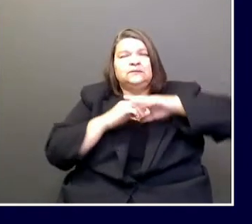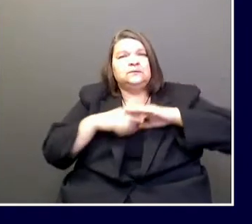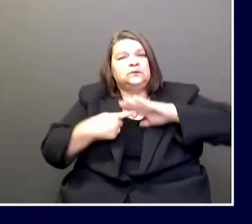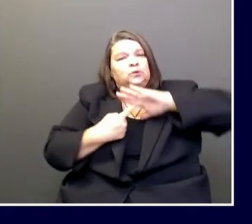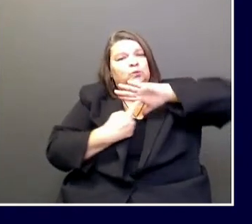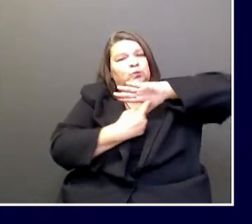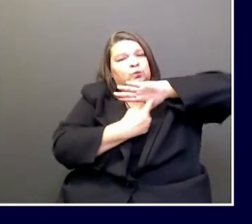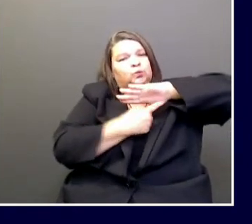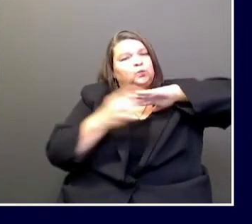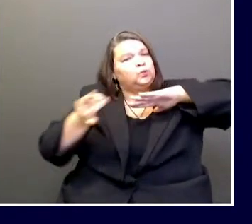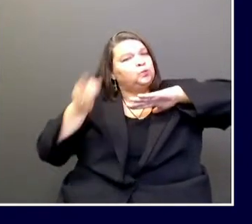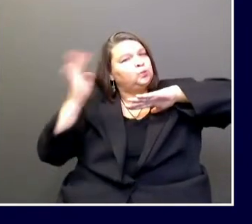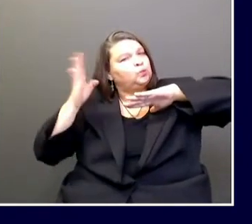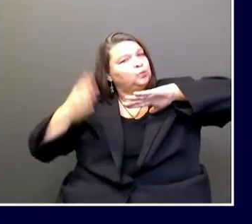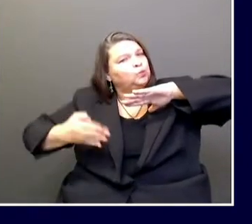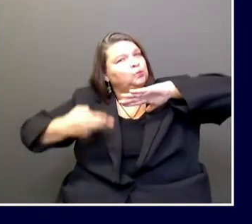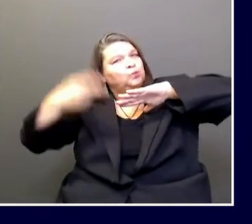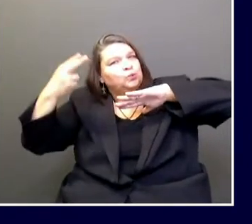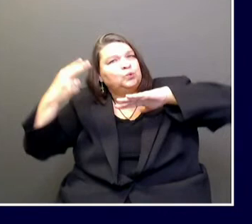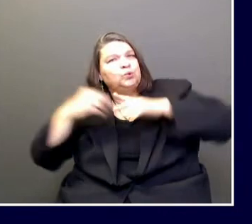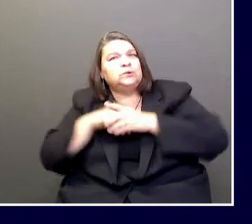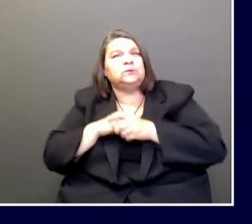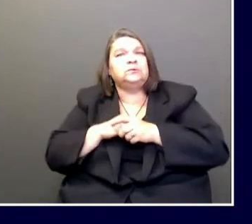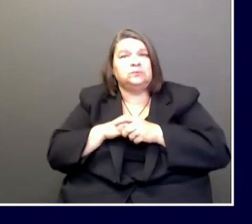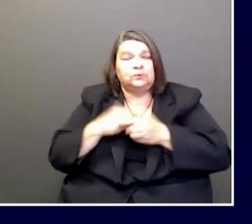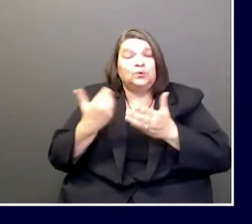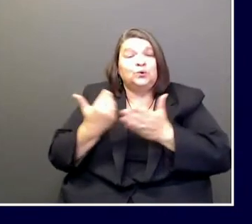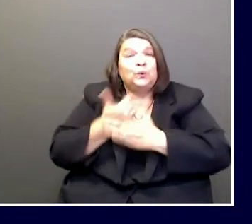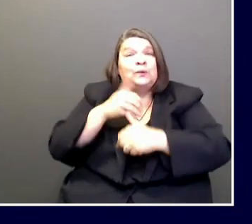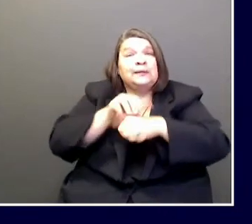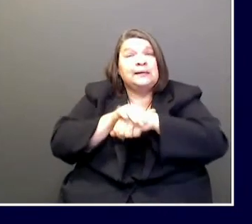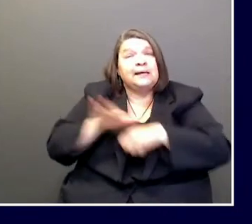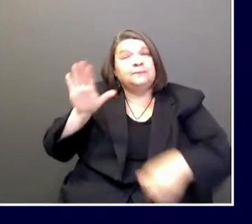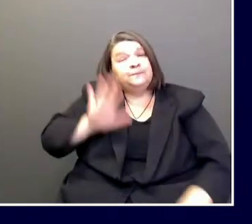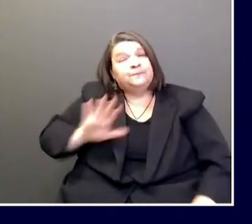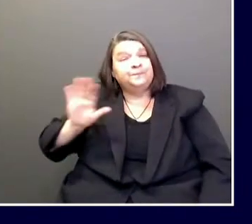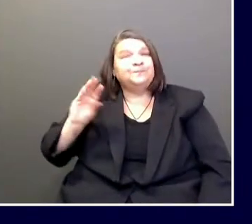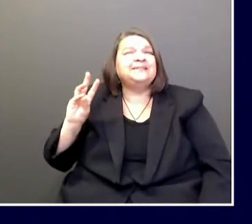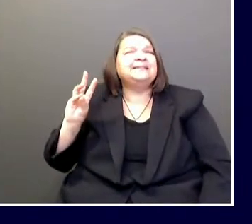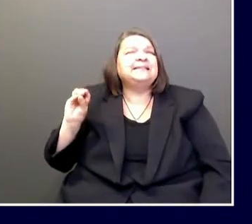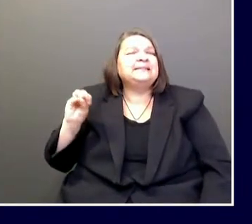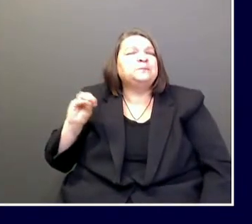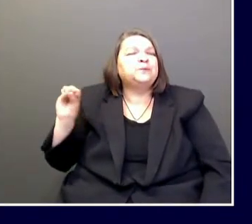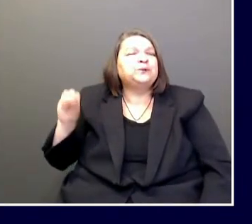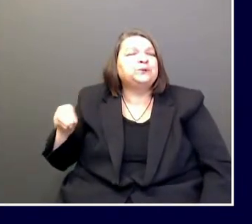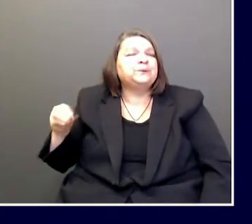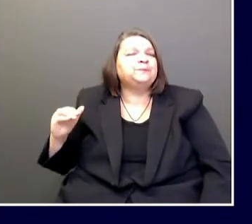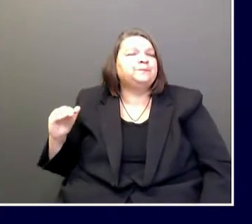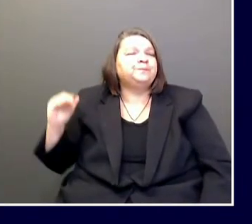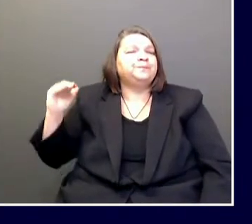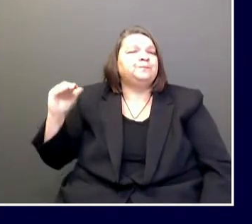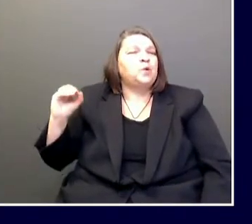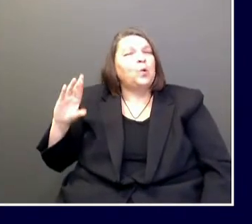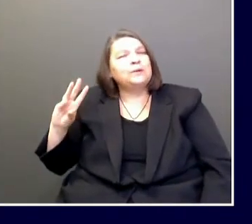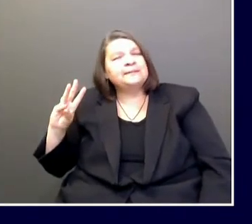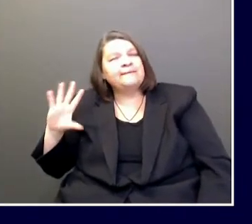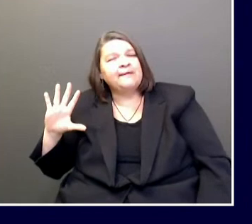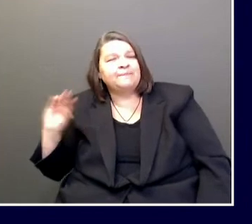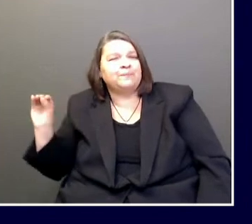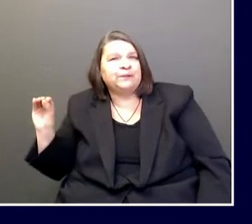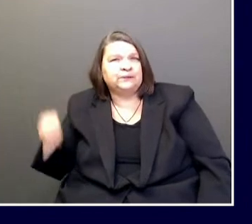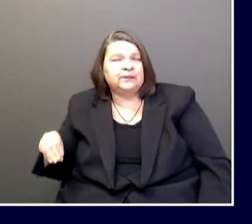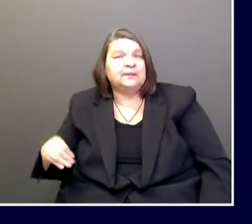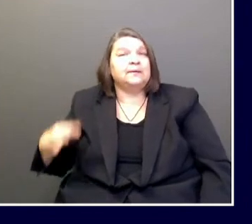about 60+%, 60 and change. And so we're probably closer to the 60+ mark than